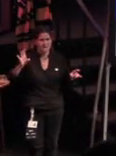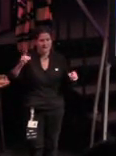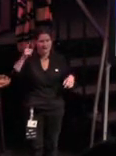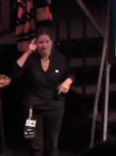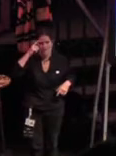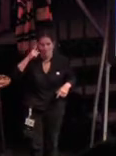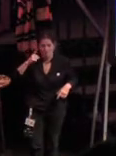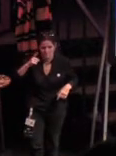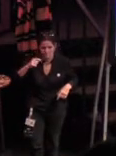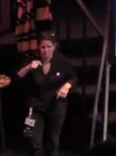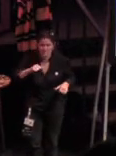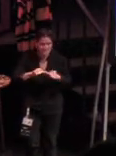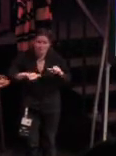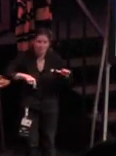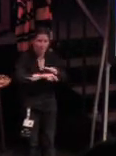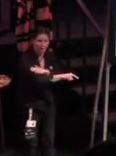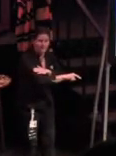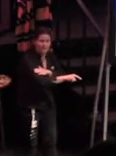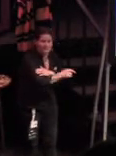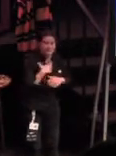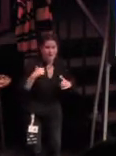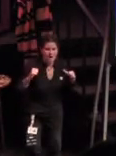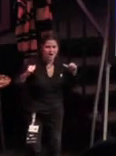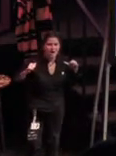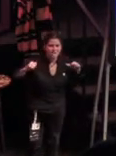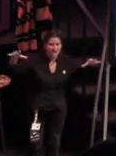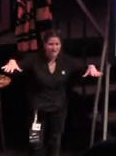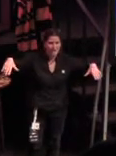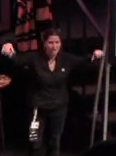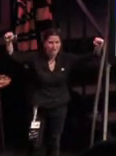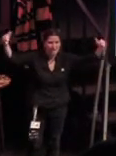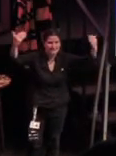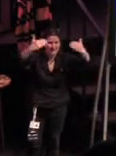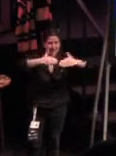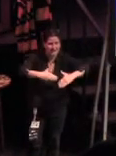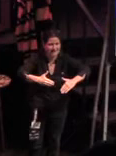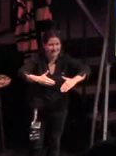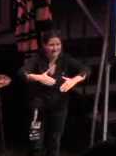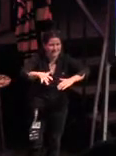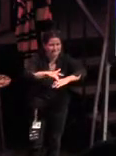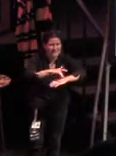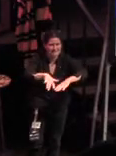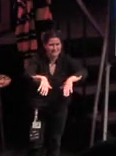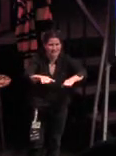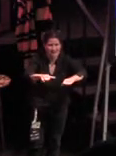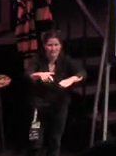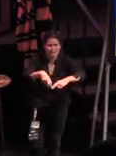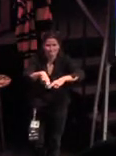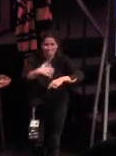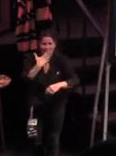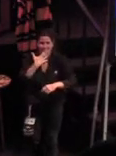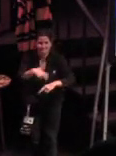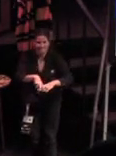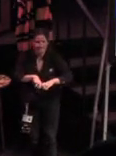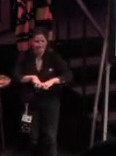And I was about to get up, and then the lights went off and it went dark, and it's like really awkward moment when I just have to sit back down again. And the